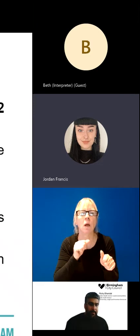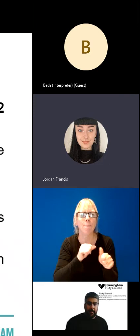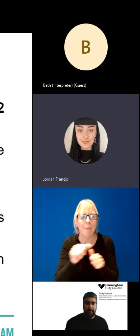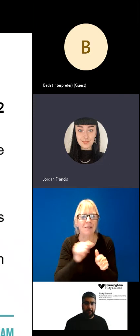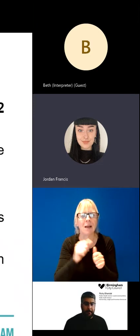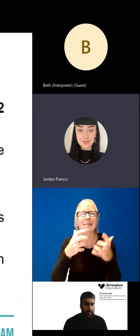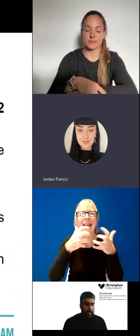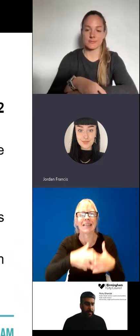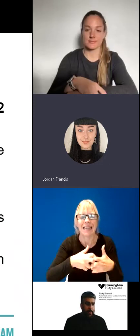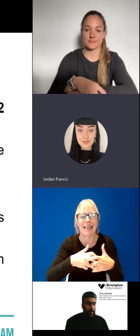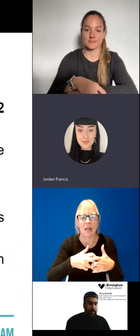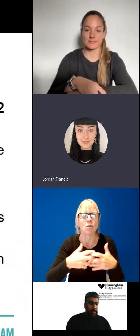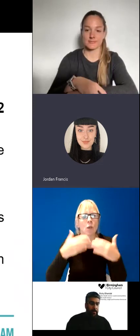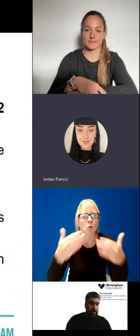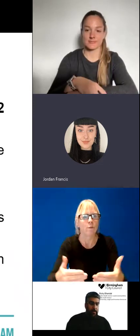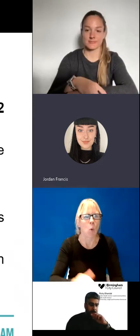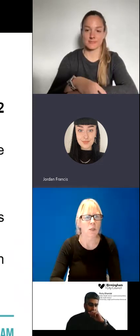Okay,